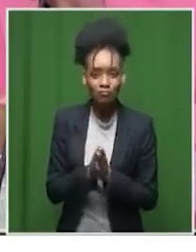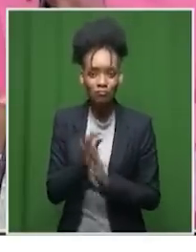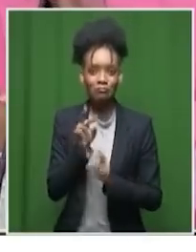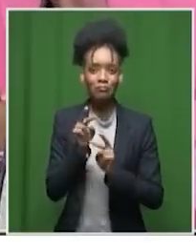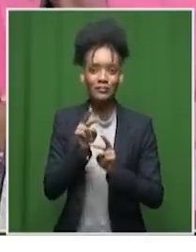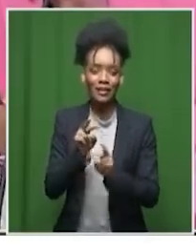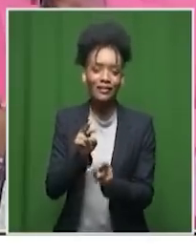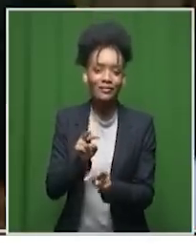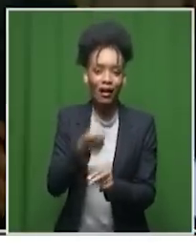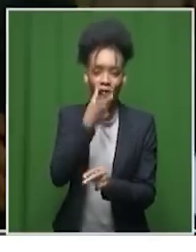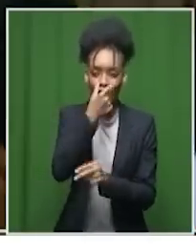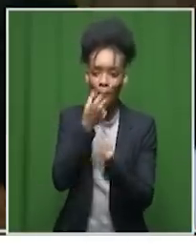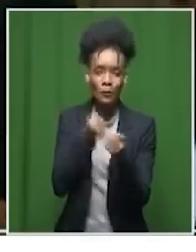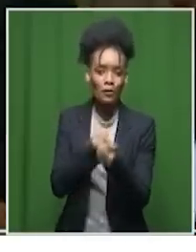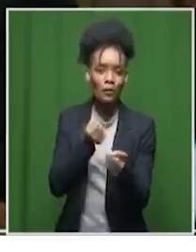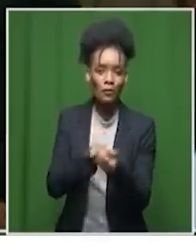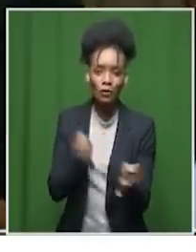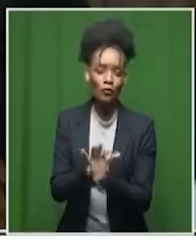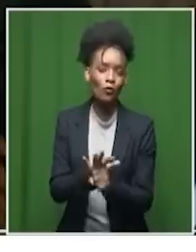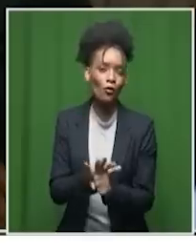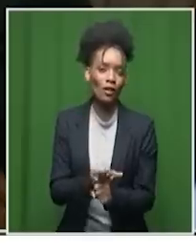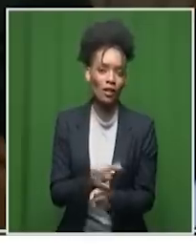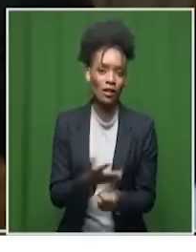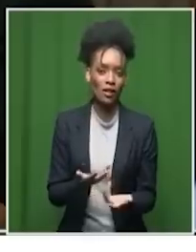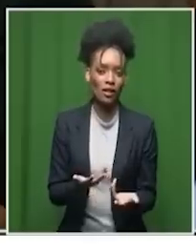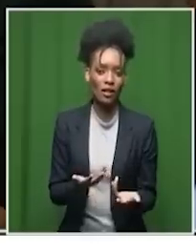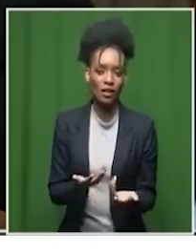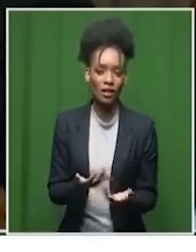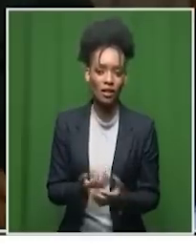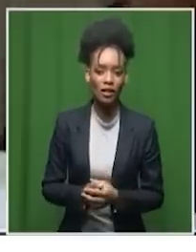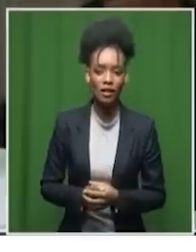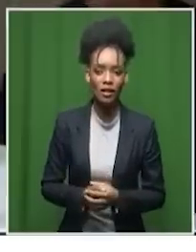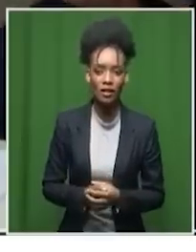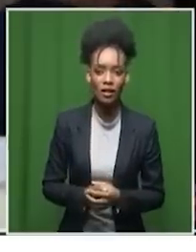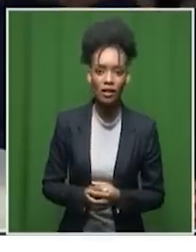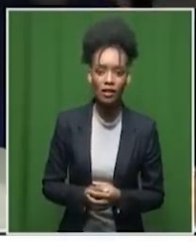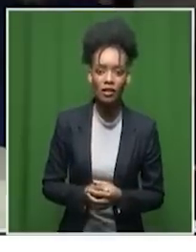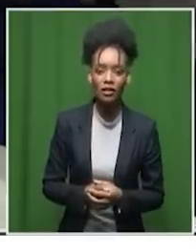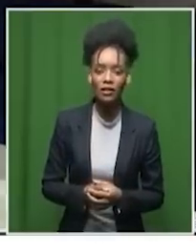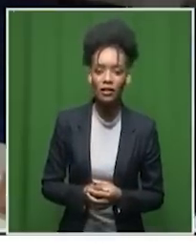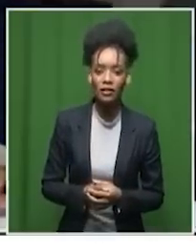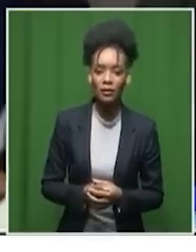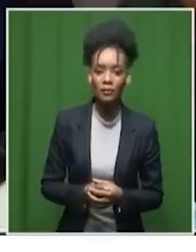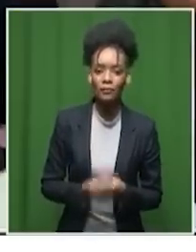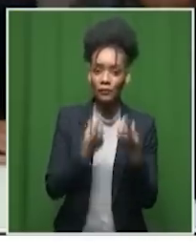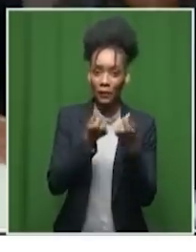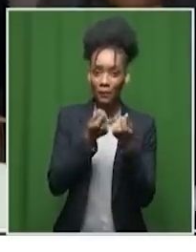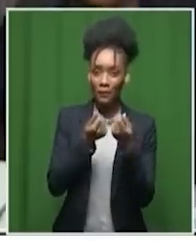supported very strongly the Ramaphosa candidature, even financially. A lot of